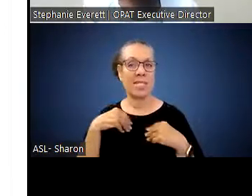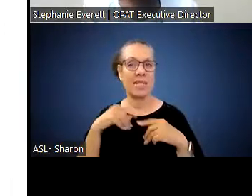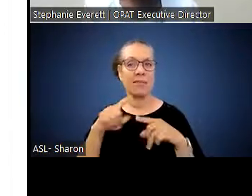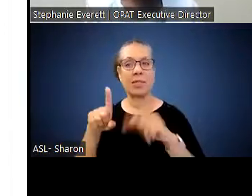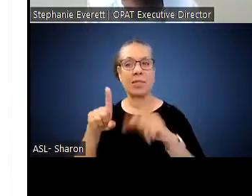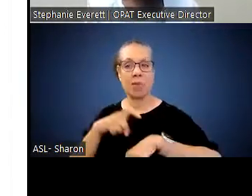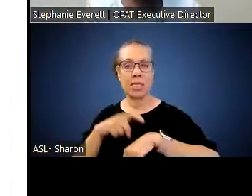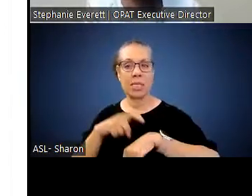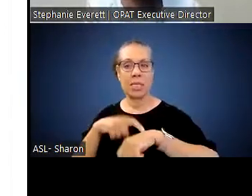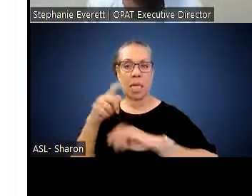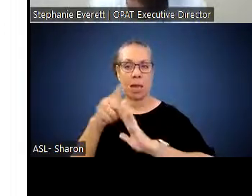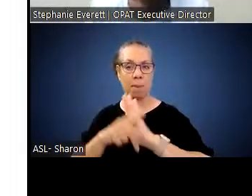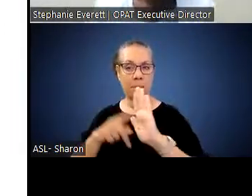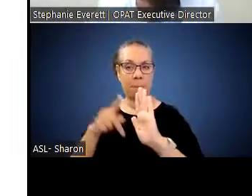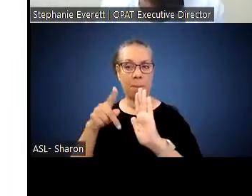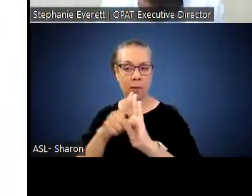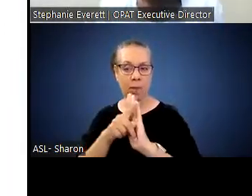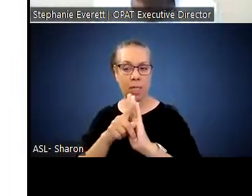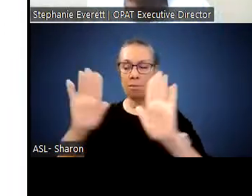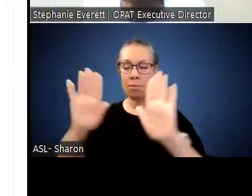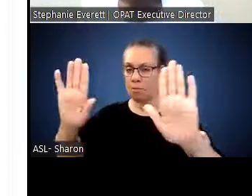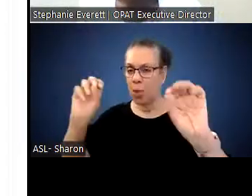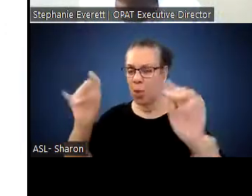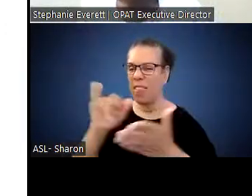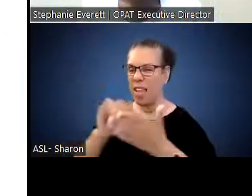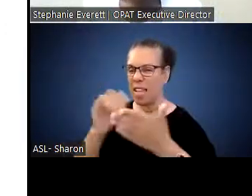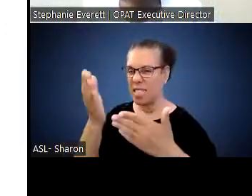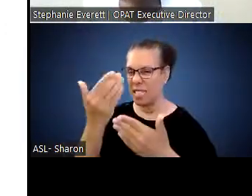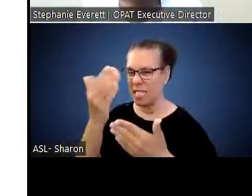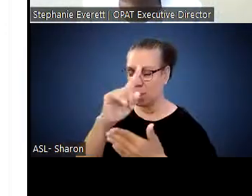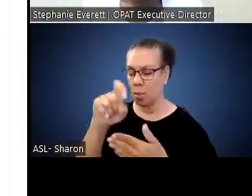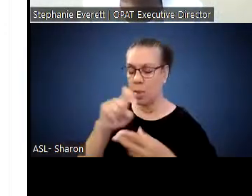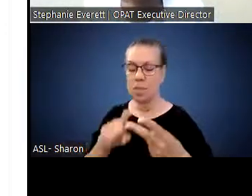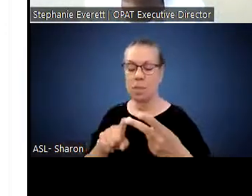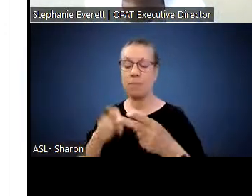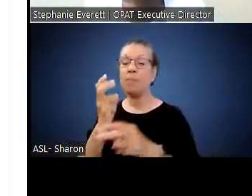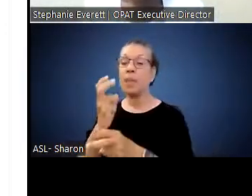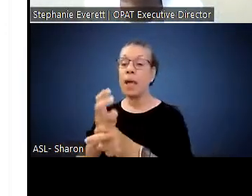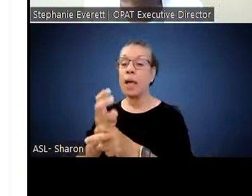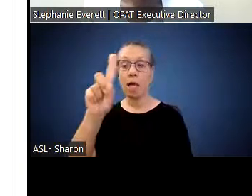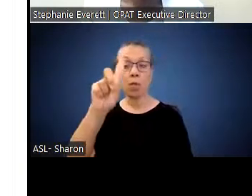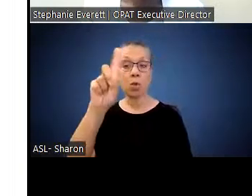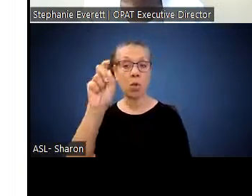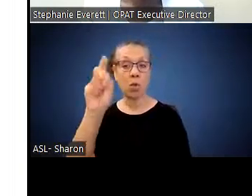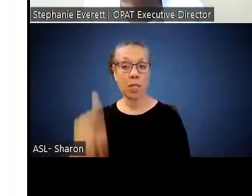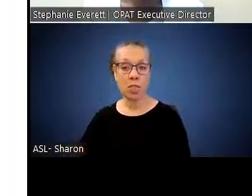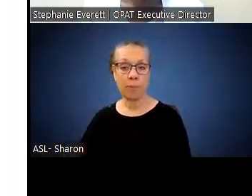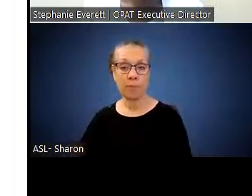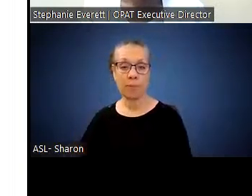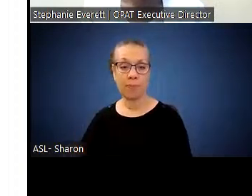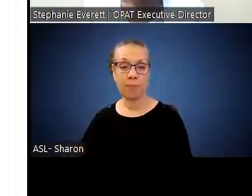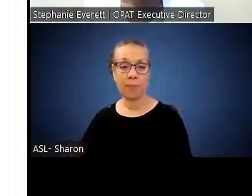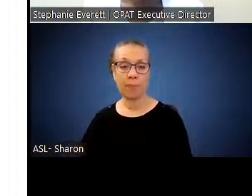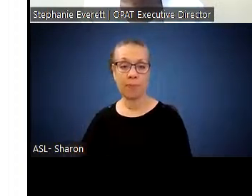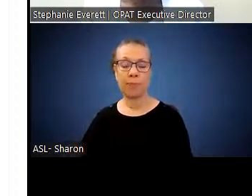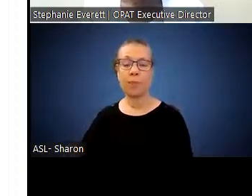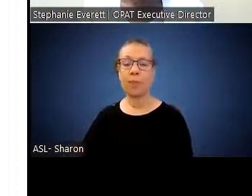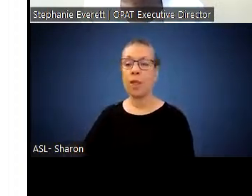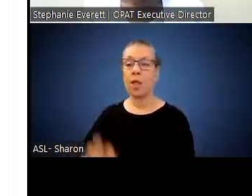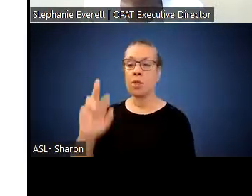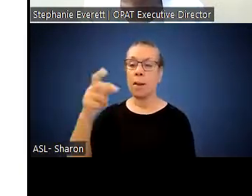period. Okay, that's okay. fine. Okay, that's the easy one. The harder one is the Patrick